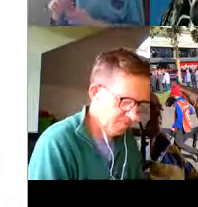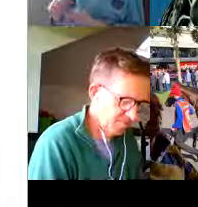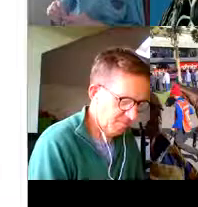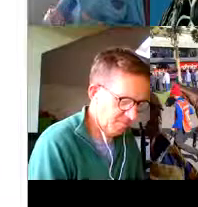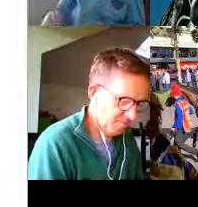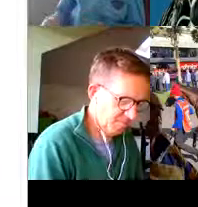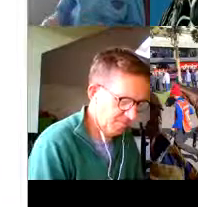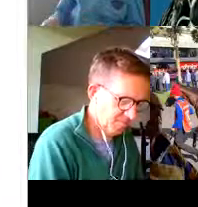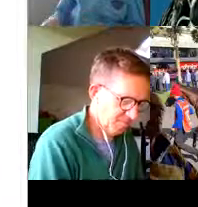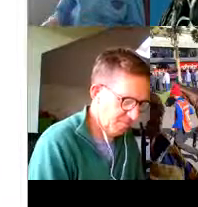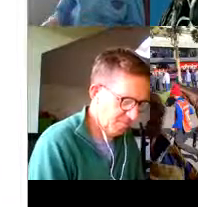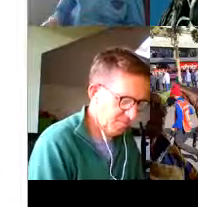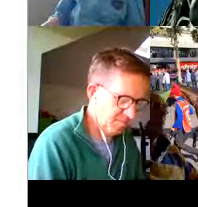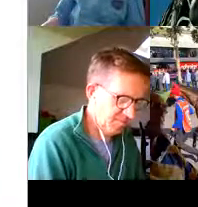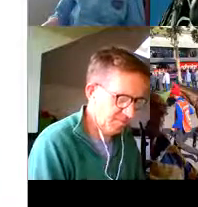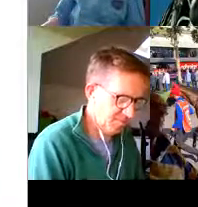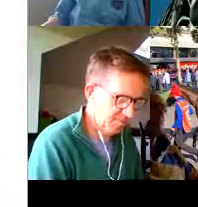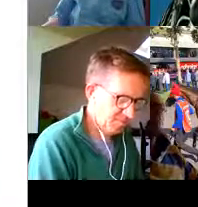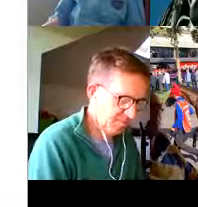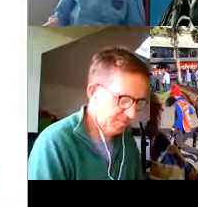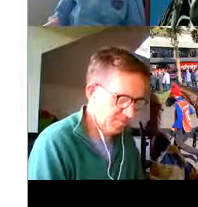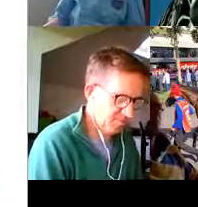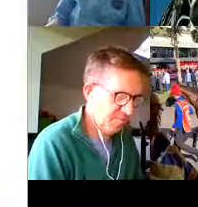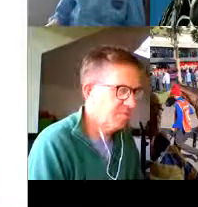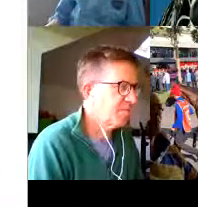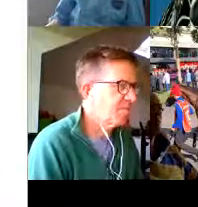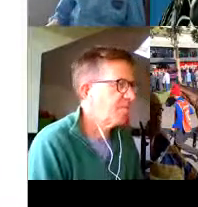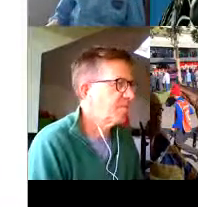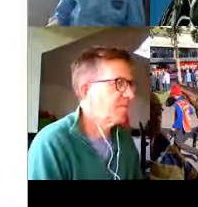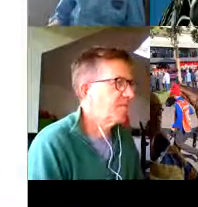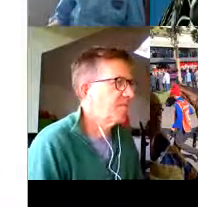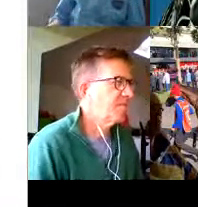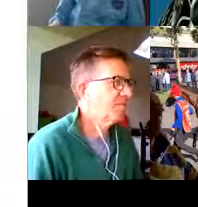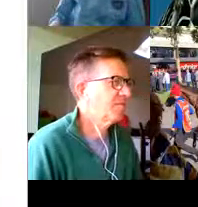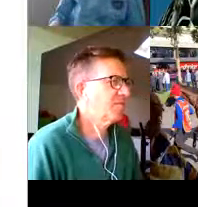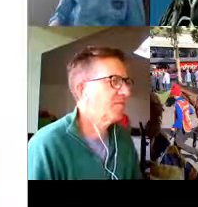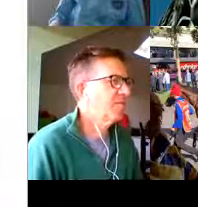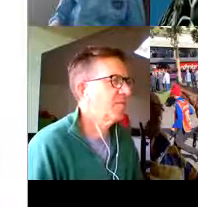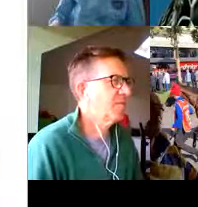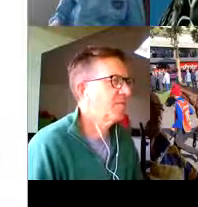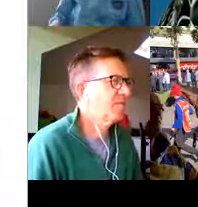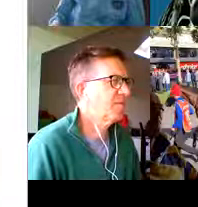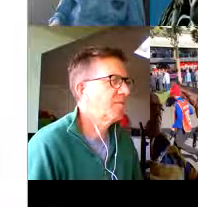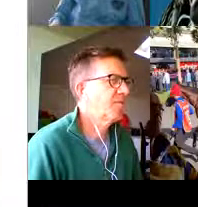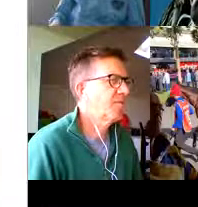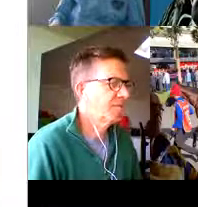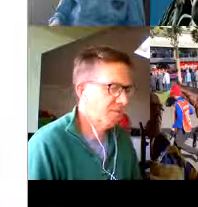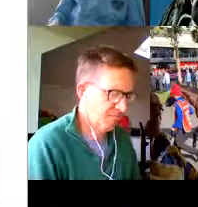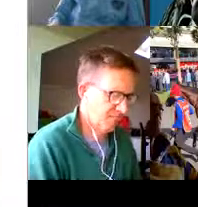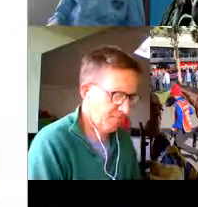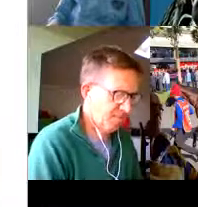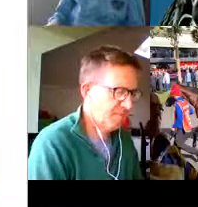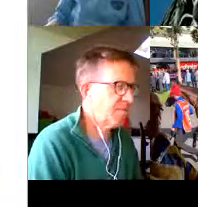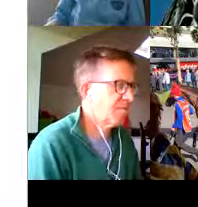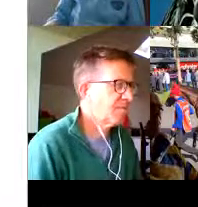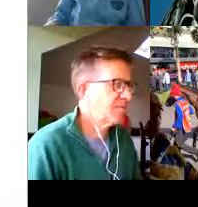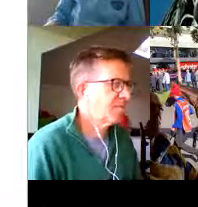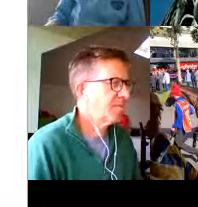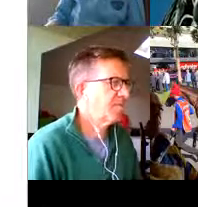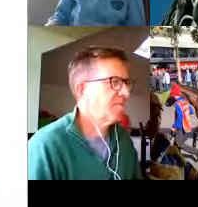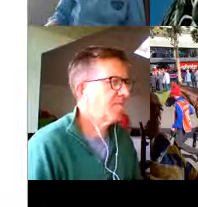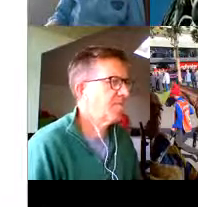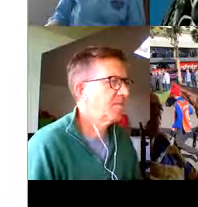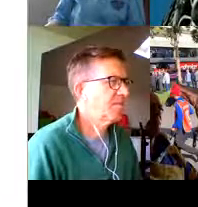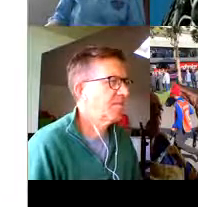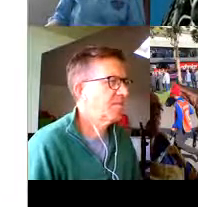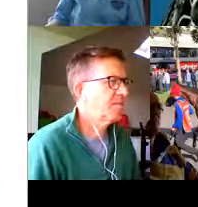and consumes its own energy in the same physical footprint. Now, there's many different configurations. It's not limited to the generation source or the storage source